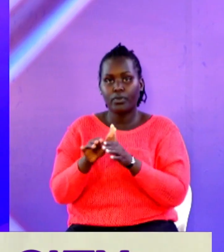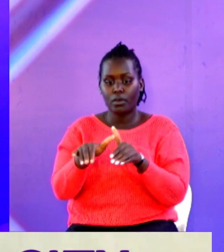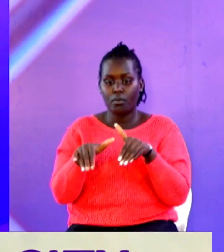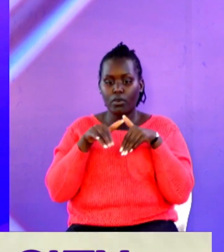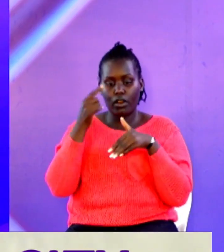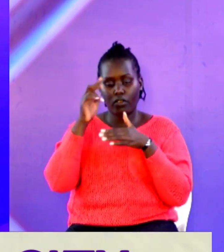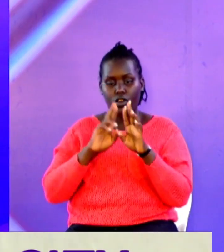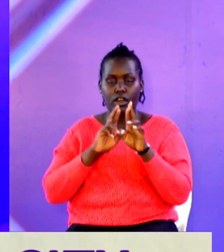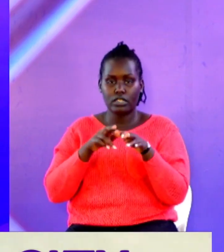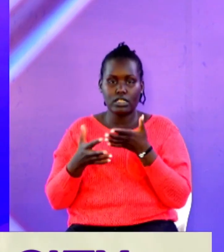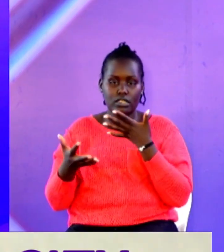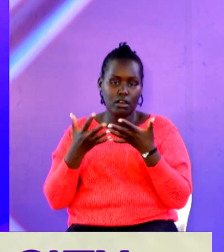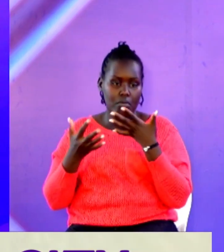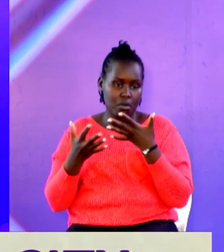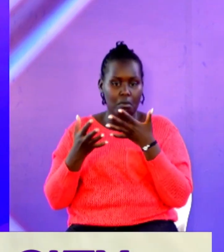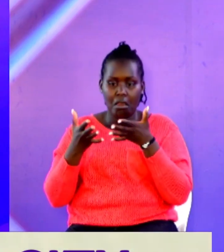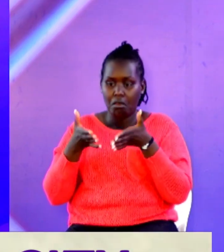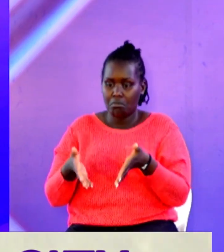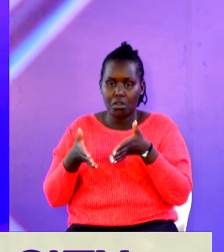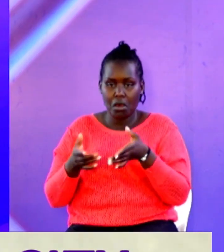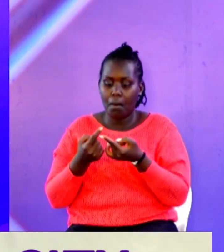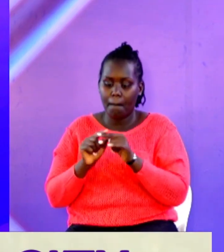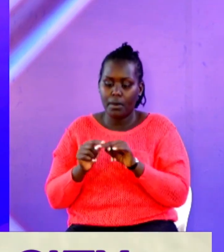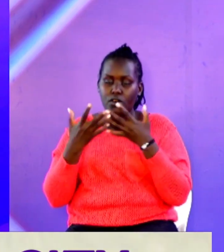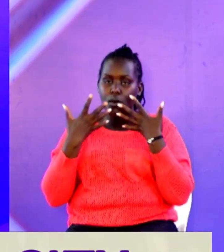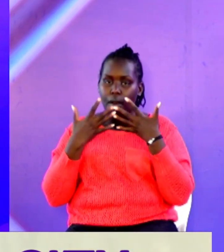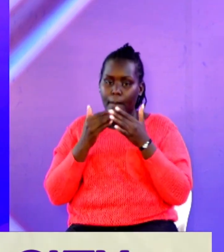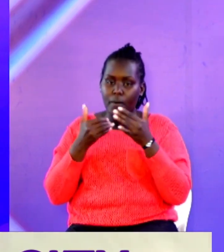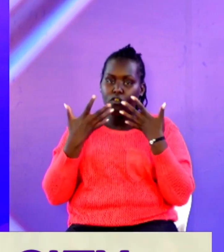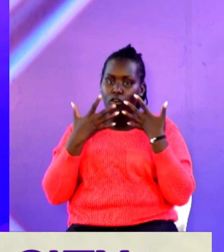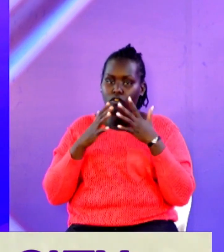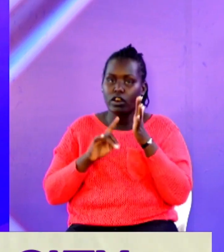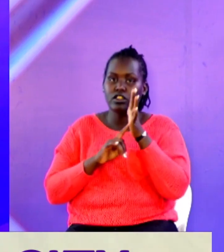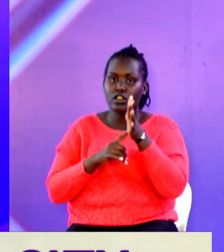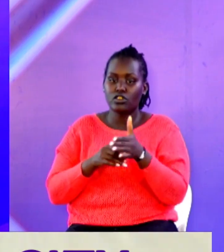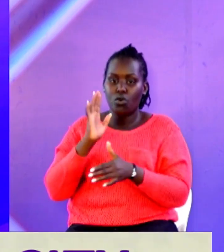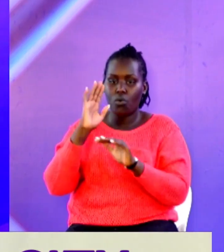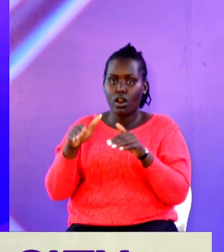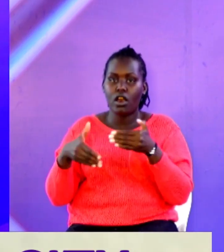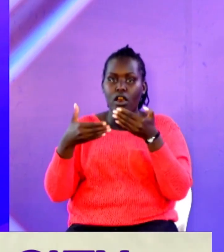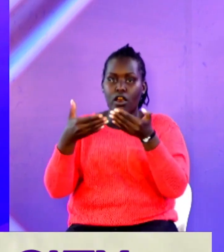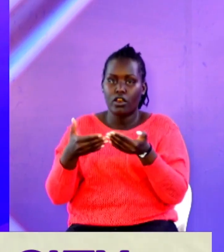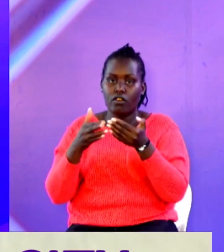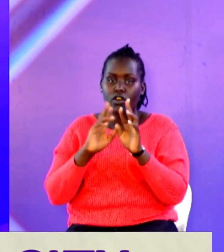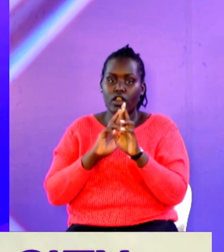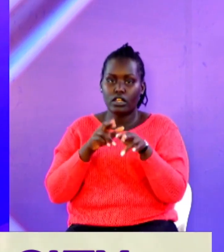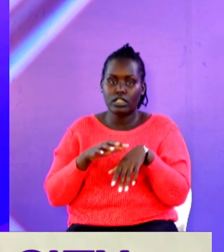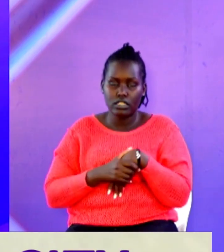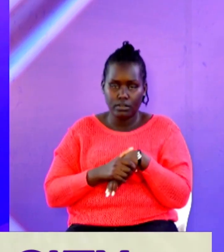for the results. Maybe it is playing right now, but before we end the show, I will be here to give you the results.